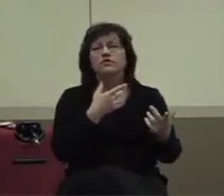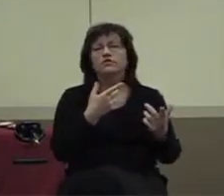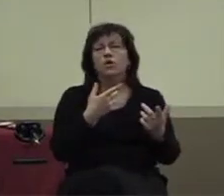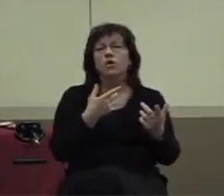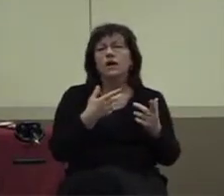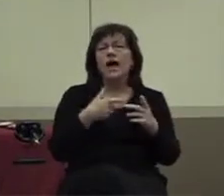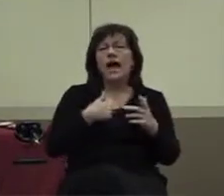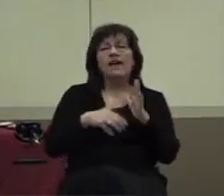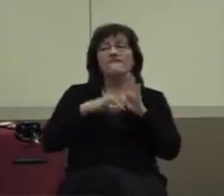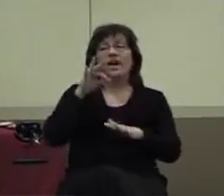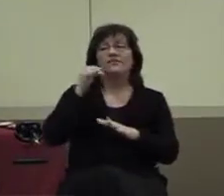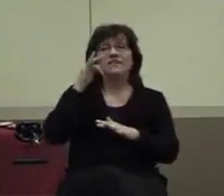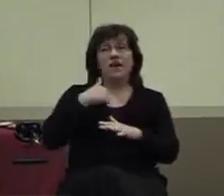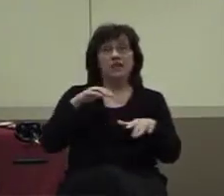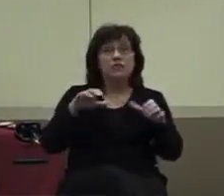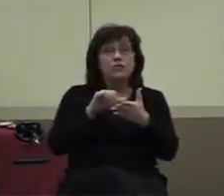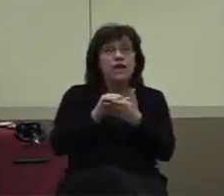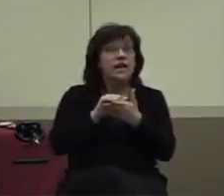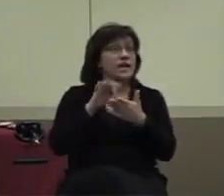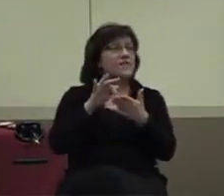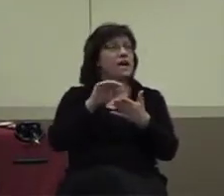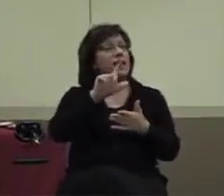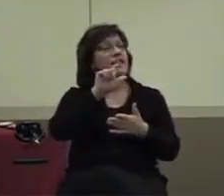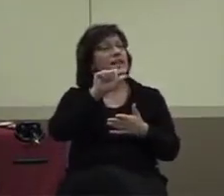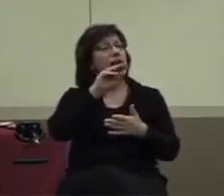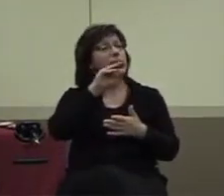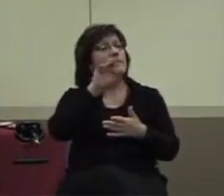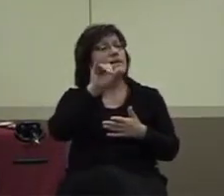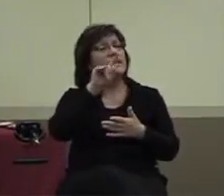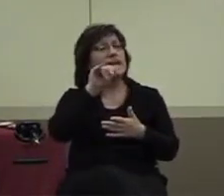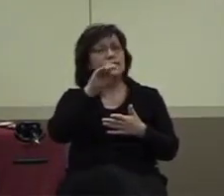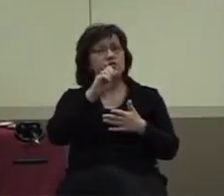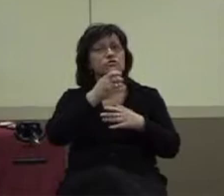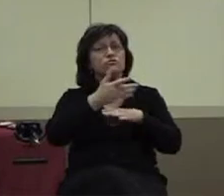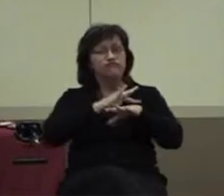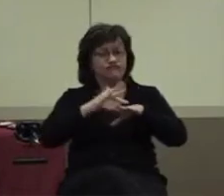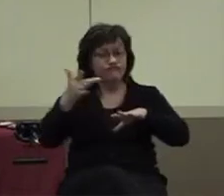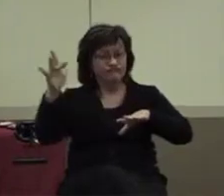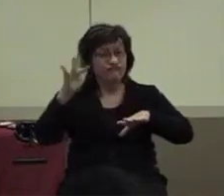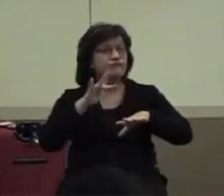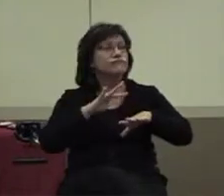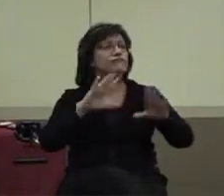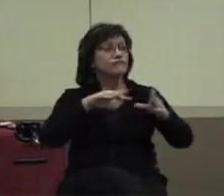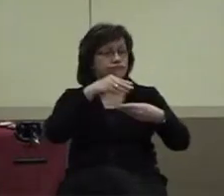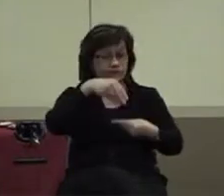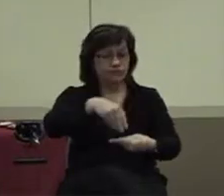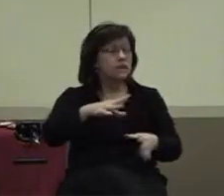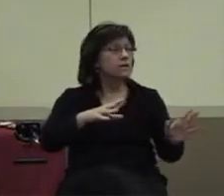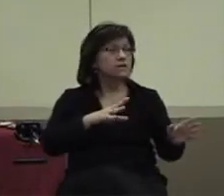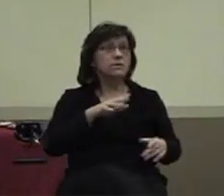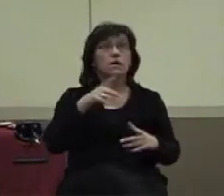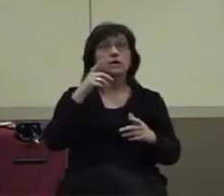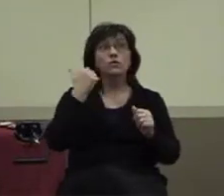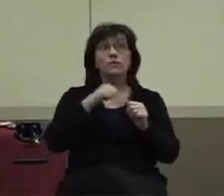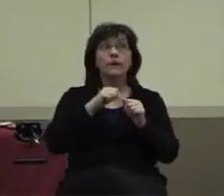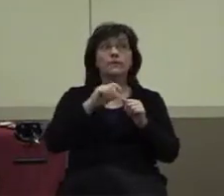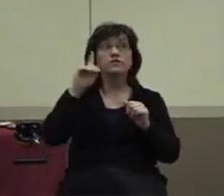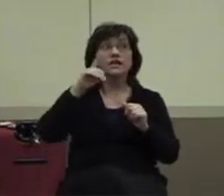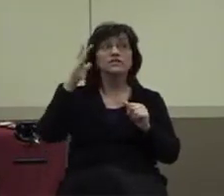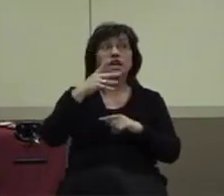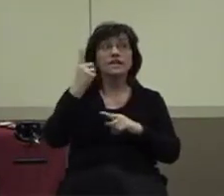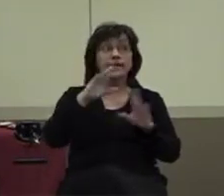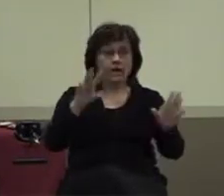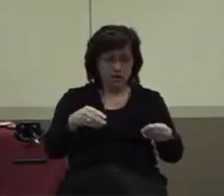I do that, if I laminate it and have the child look at it again, it's a whole lot more useful than the one that gets filed in the principal's